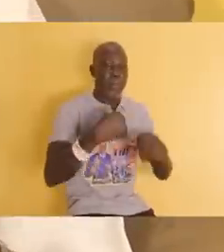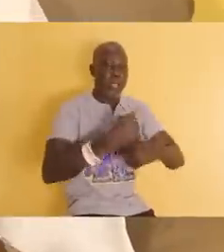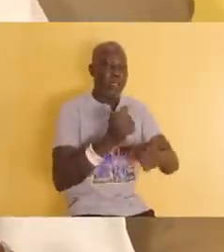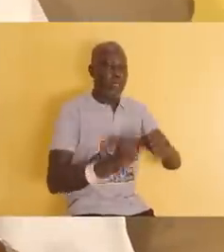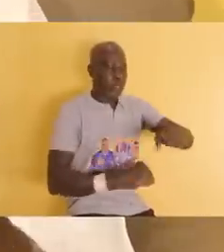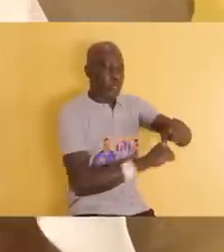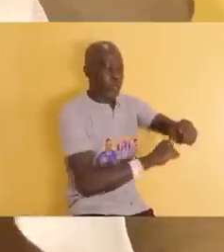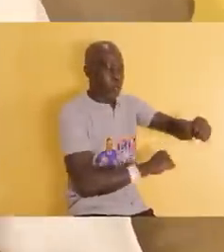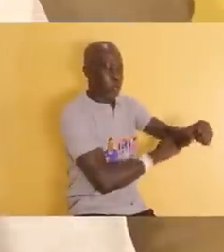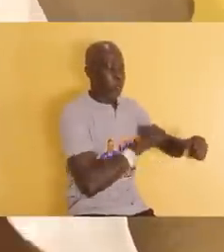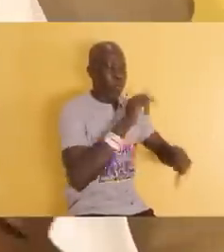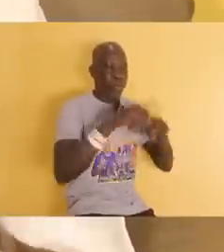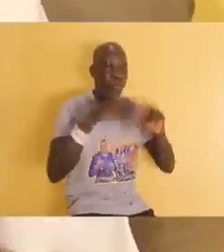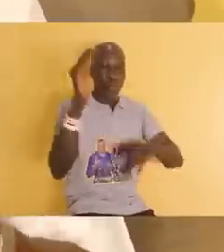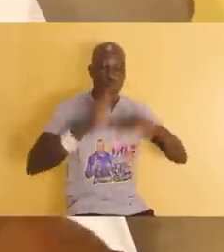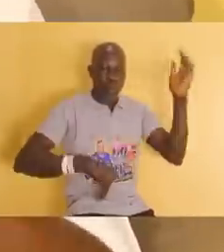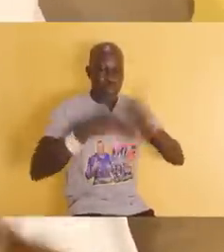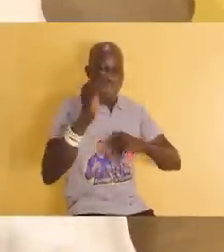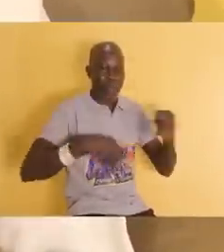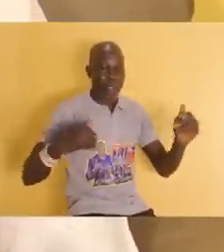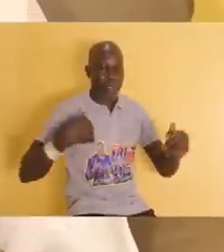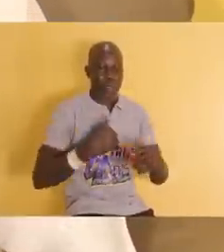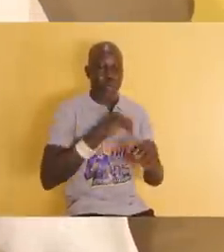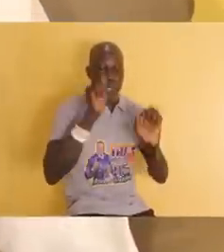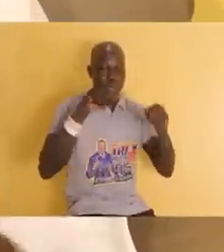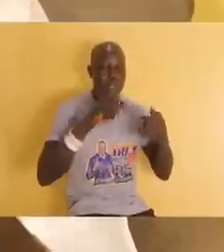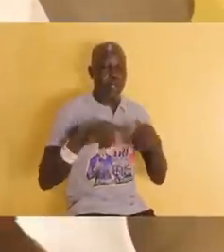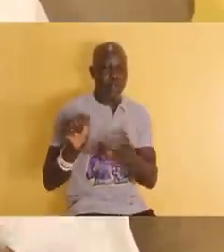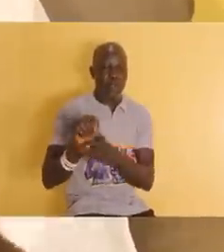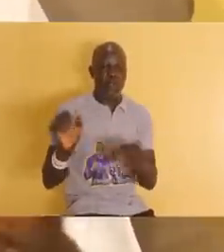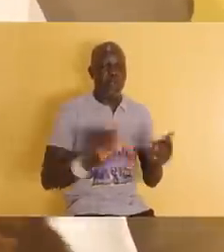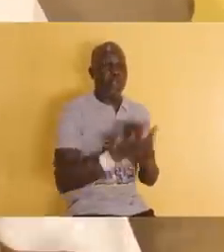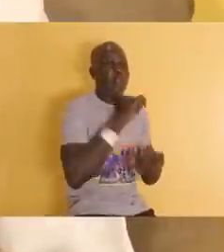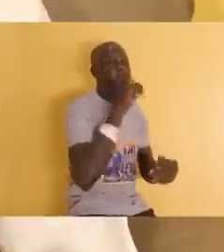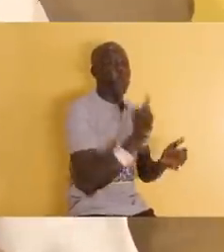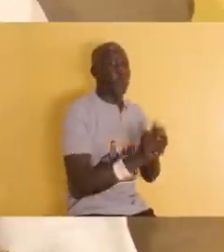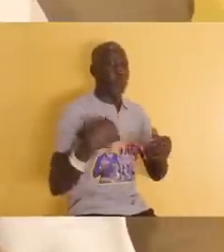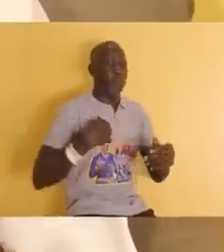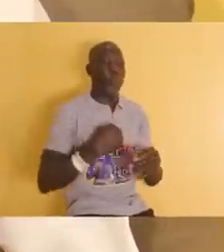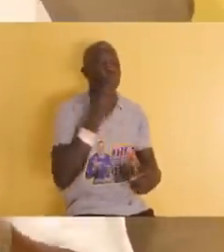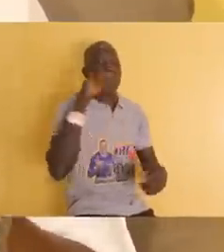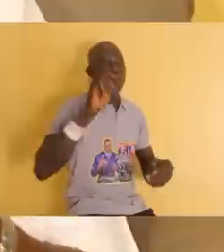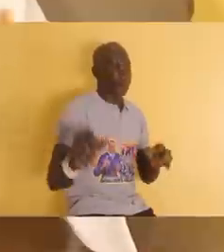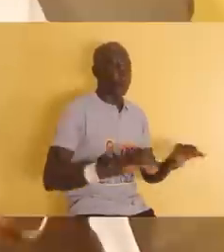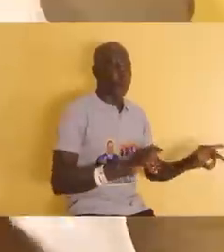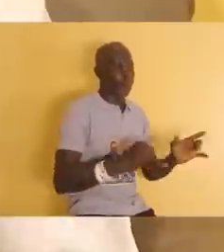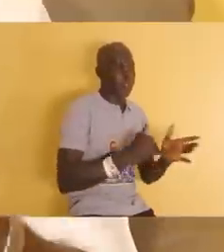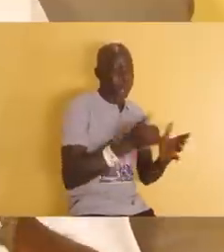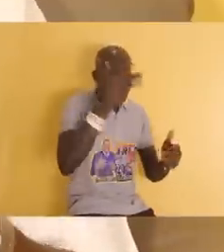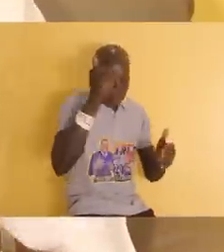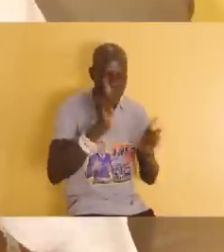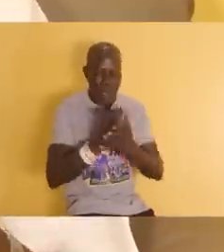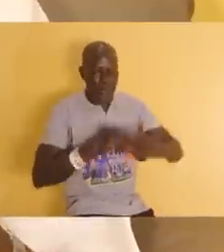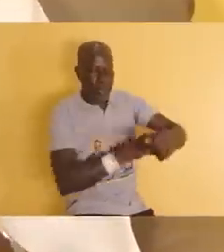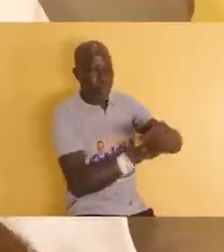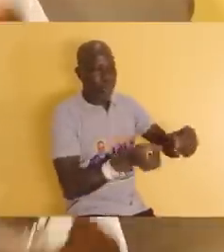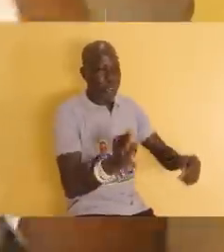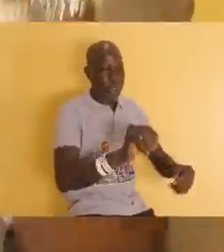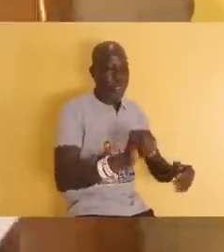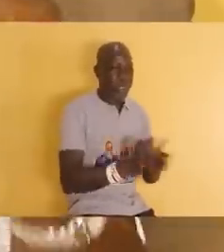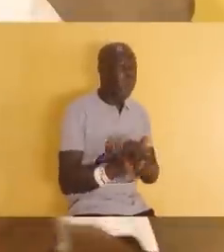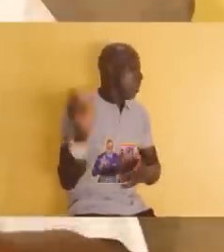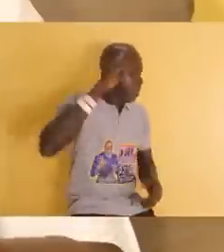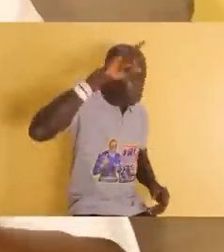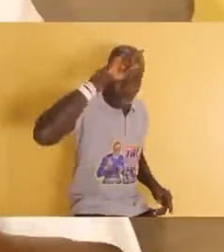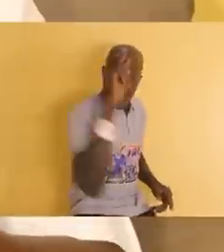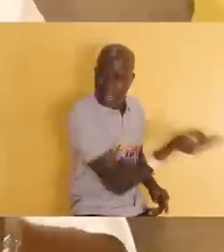I know that's right. Whatever we can do to assist you, I want to say, to let you know, support you. For you to